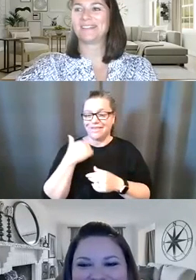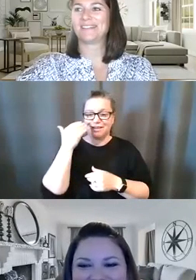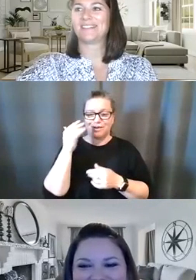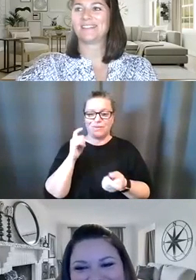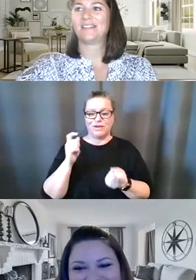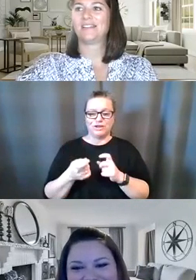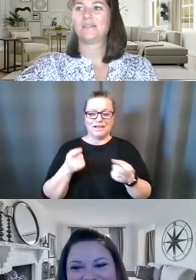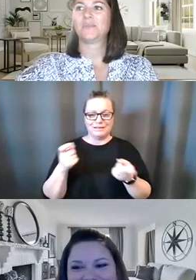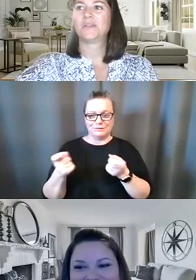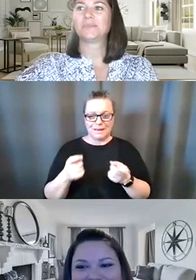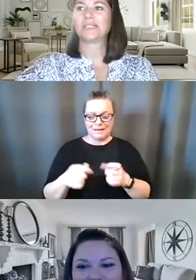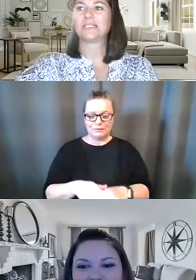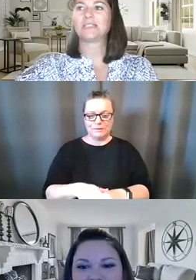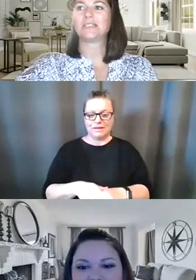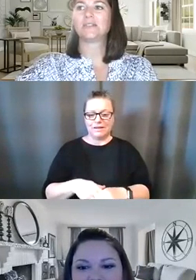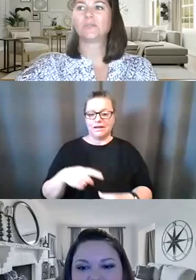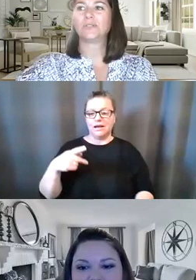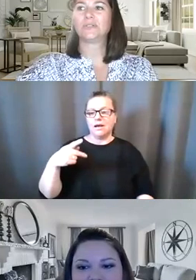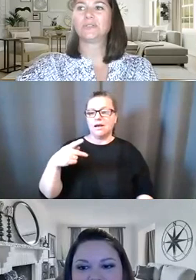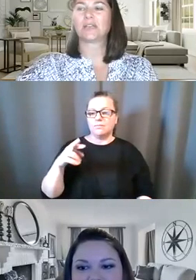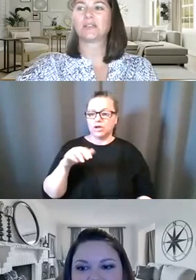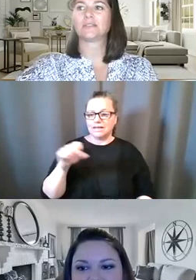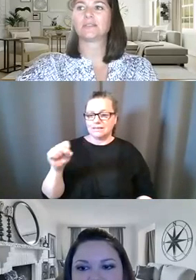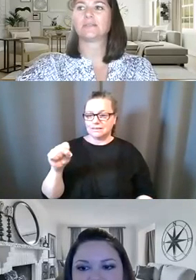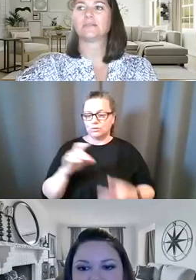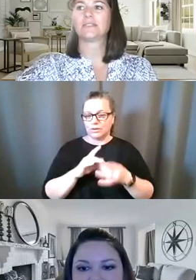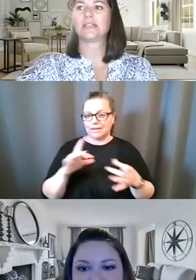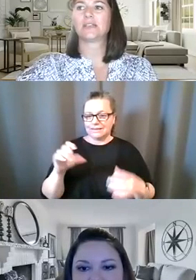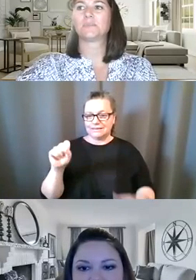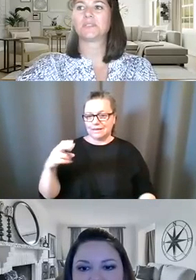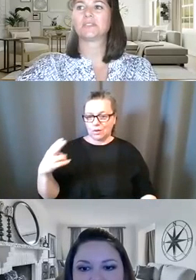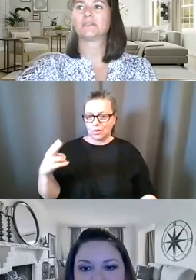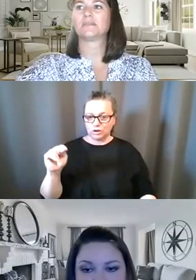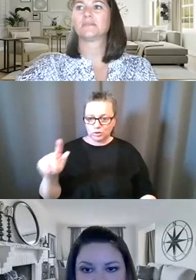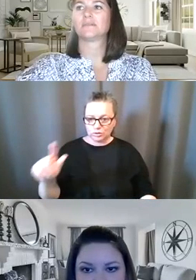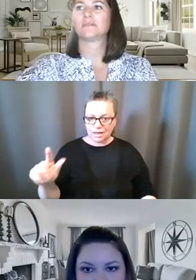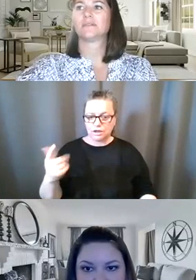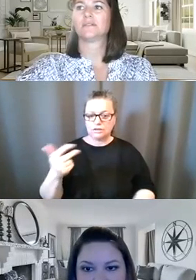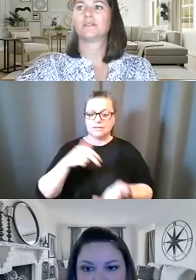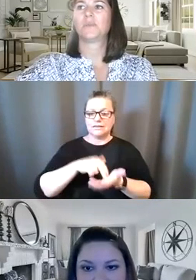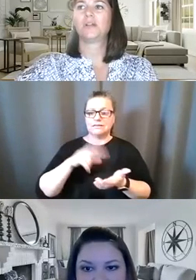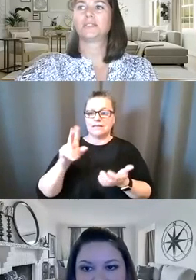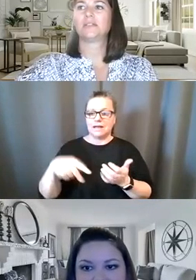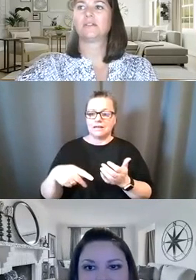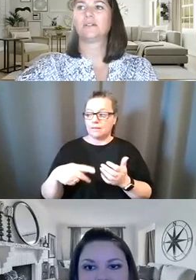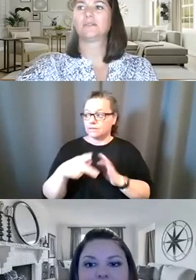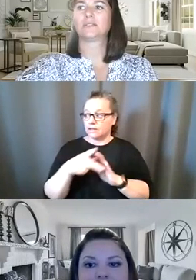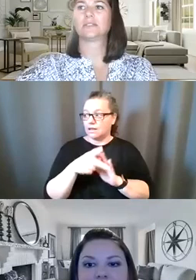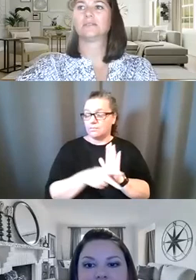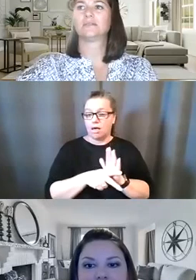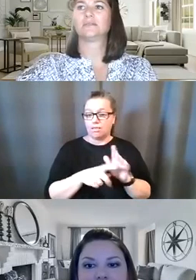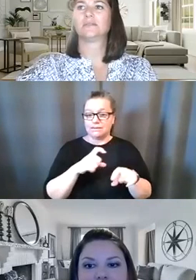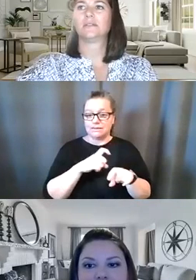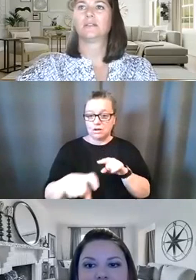management. Press releases, stakeholder newsletters, stand-ups, policy